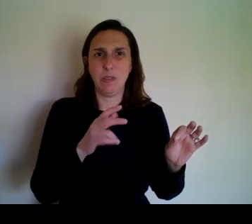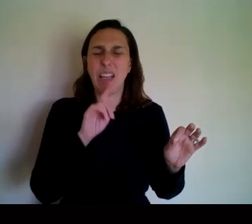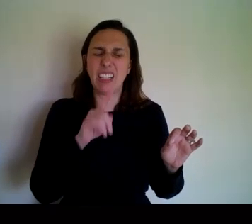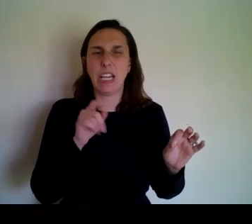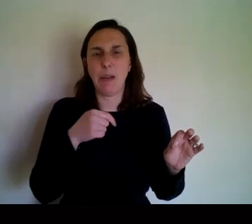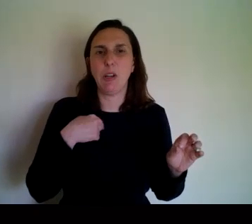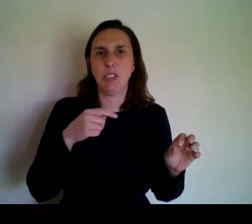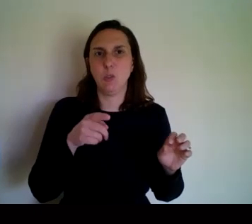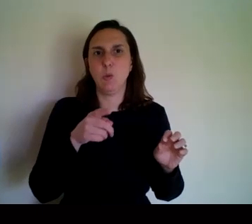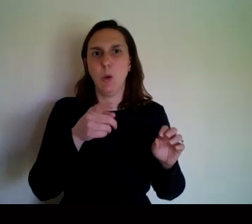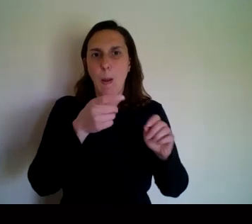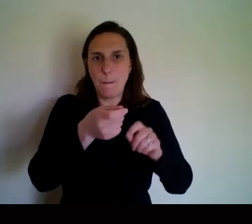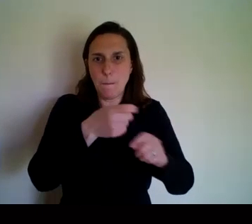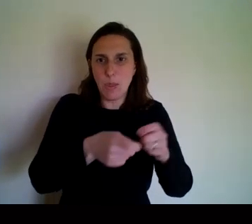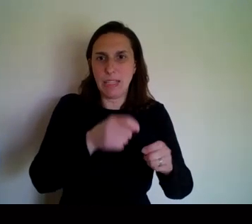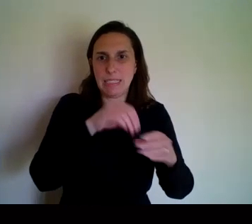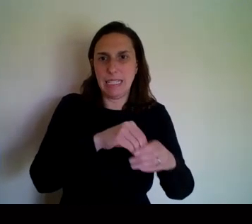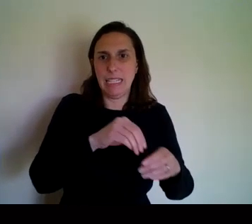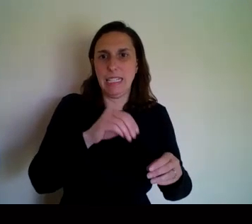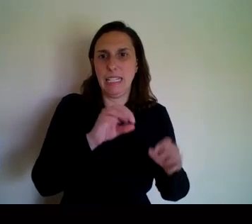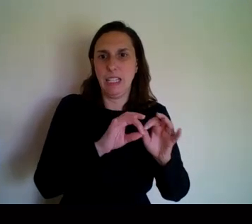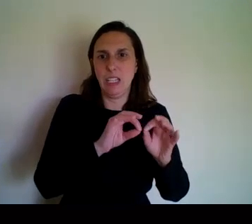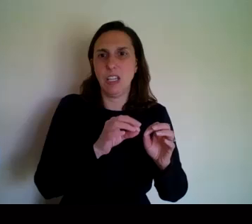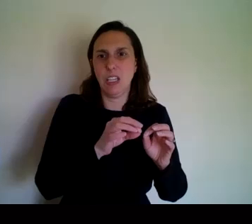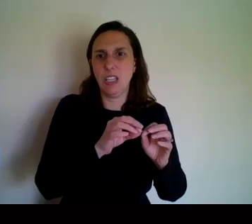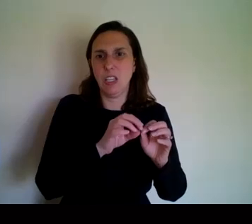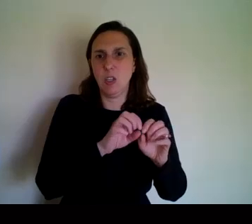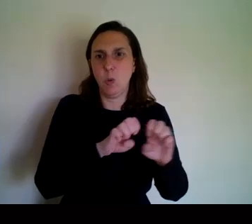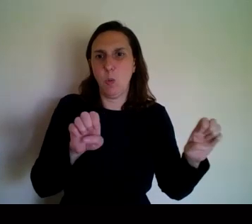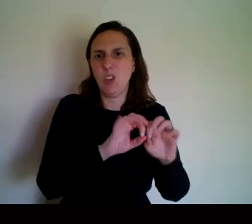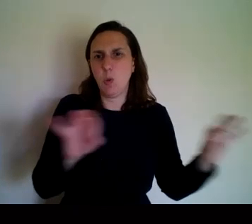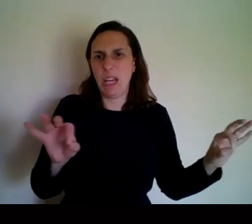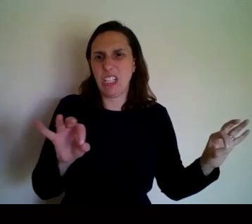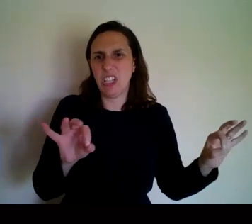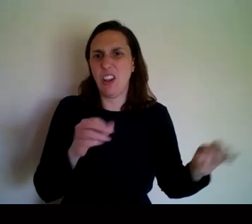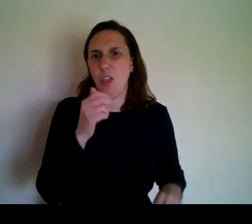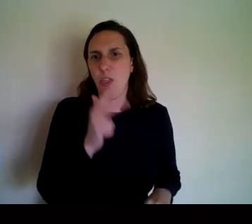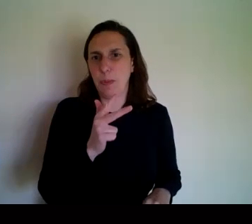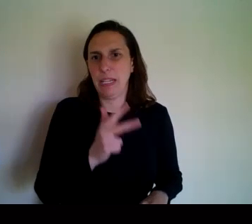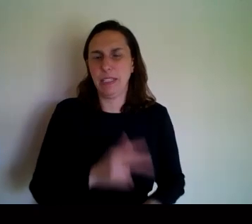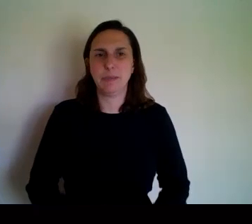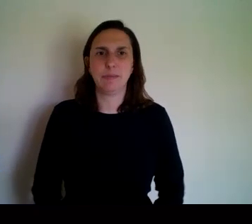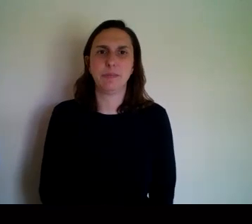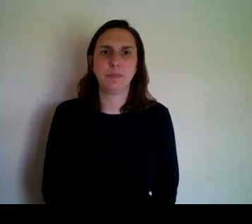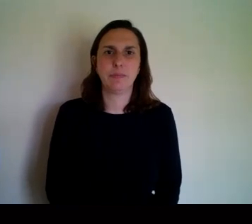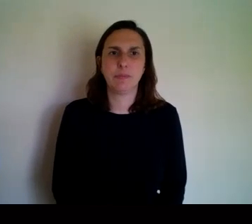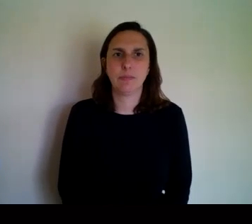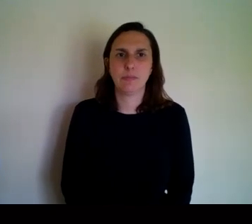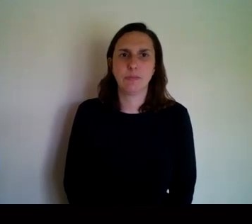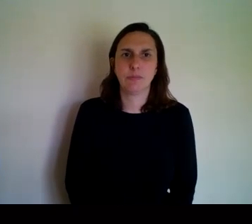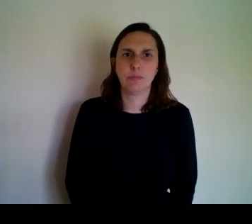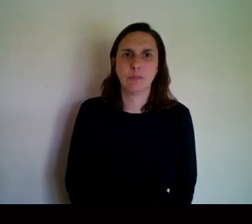3. I'm going to put this into equation 3. And I'm going to do it in a way, I'm going to do the same